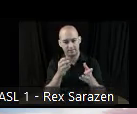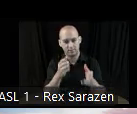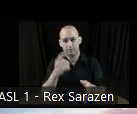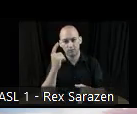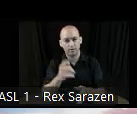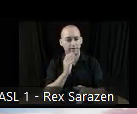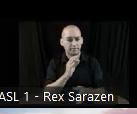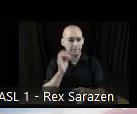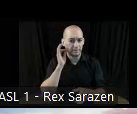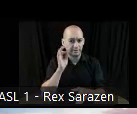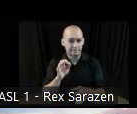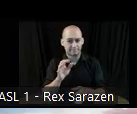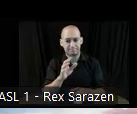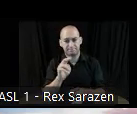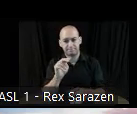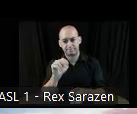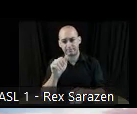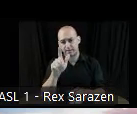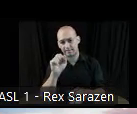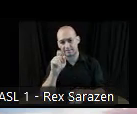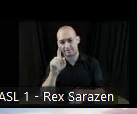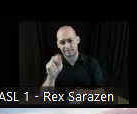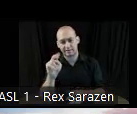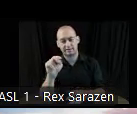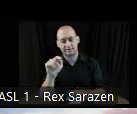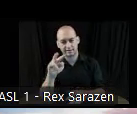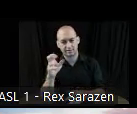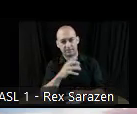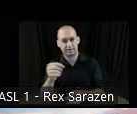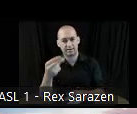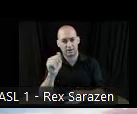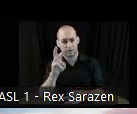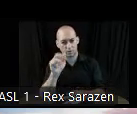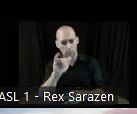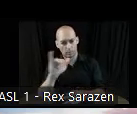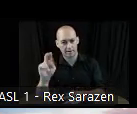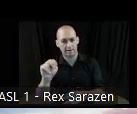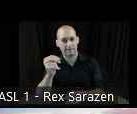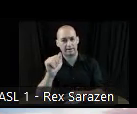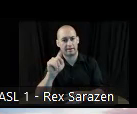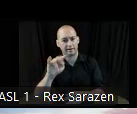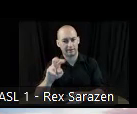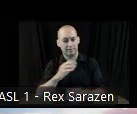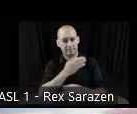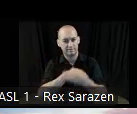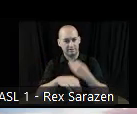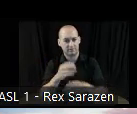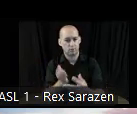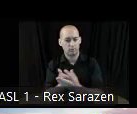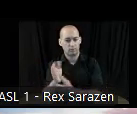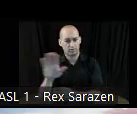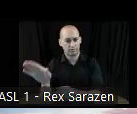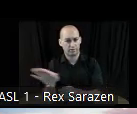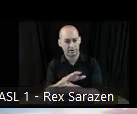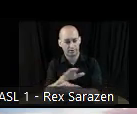Alaska Natives, and Native Hawaiians. So instead of going through the area agencies on aging, they receive